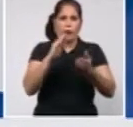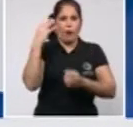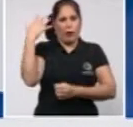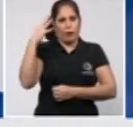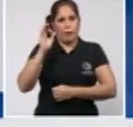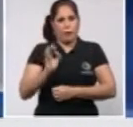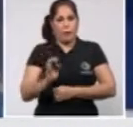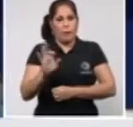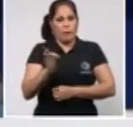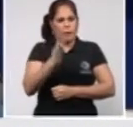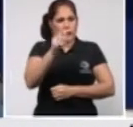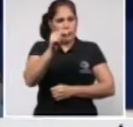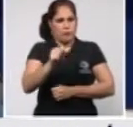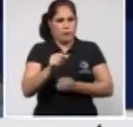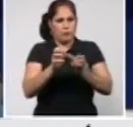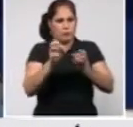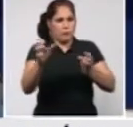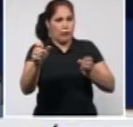municipality of Higuaní.